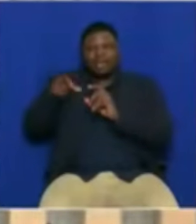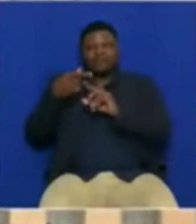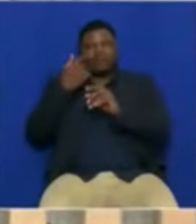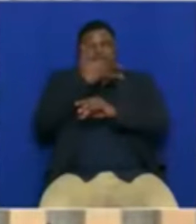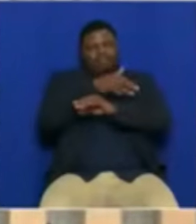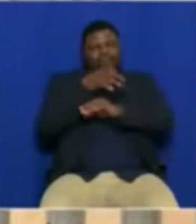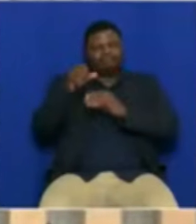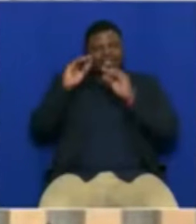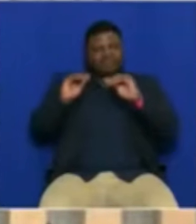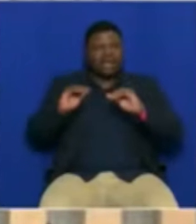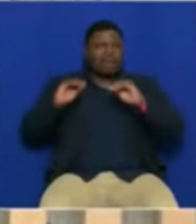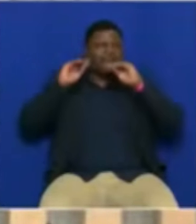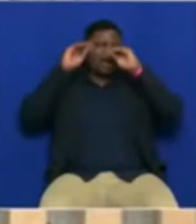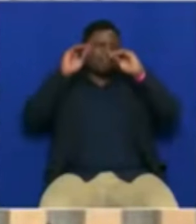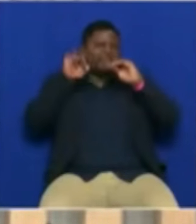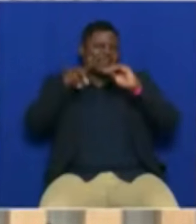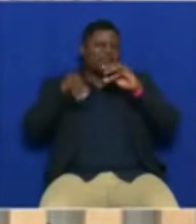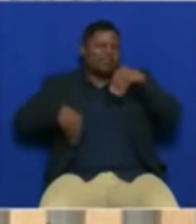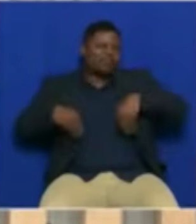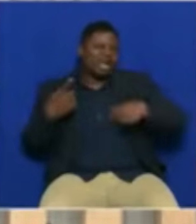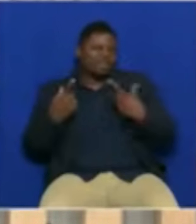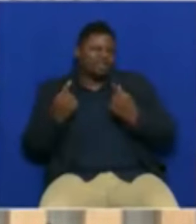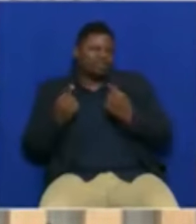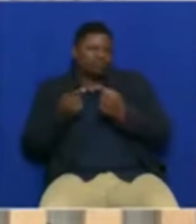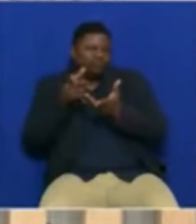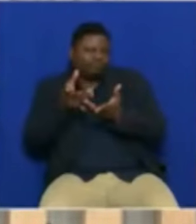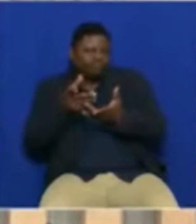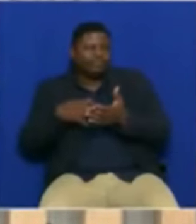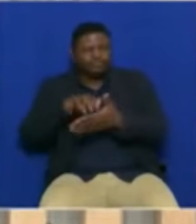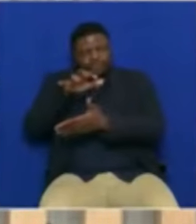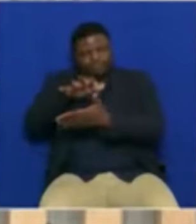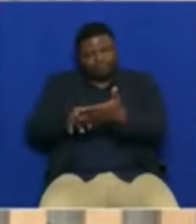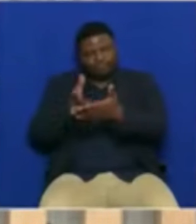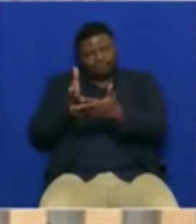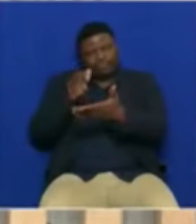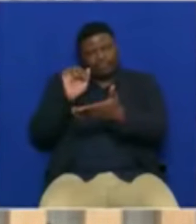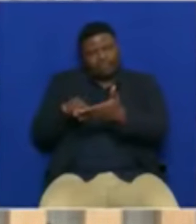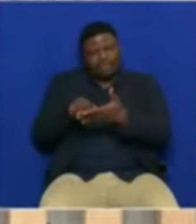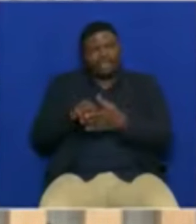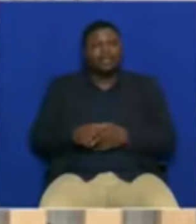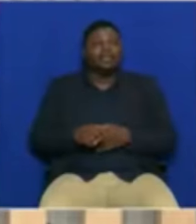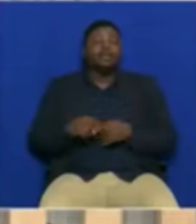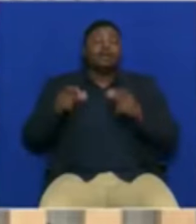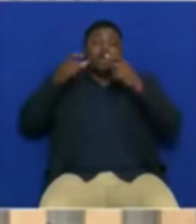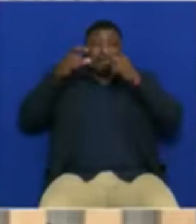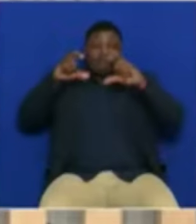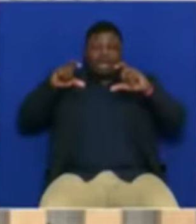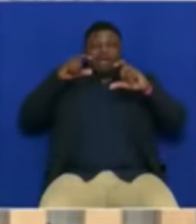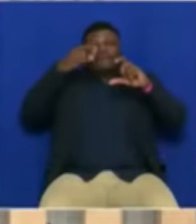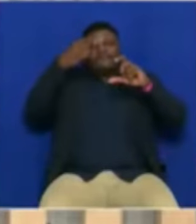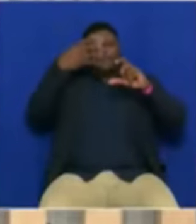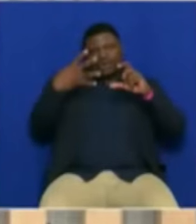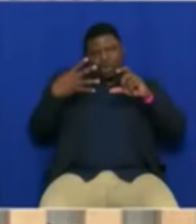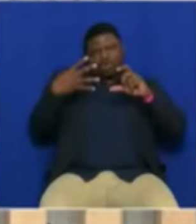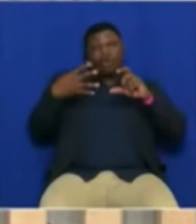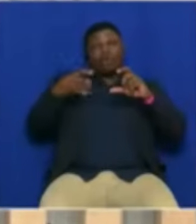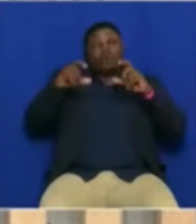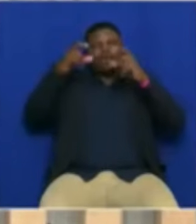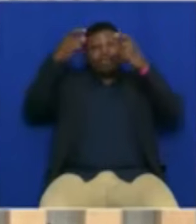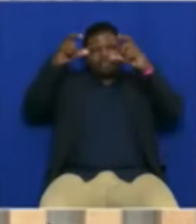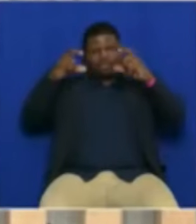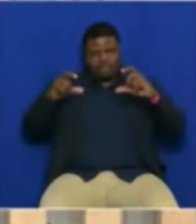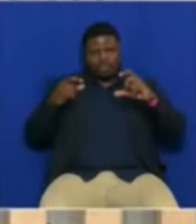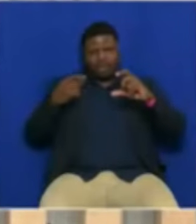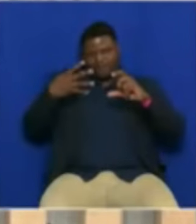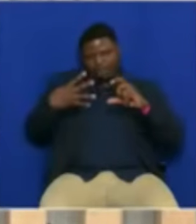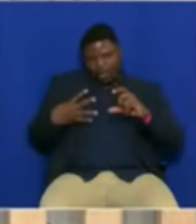it. And now, the bottom of paragraph 4 of that same affidavit, no, it's not here. We dealt with it extensively